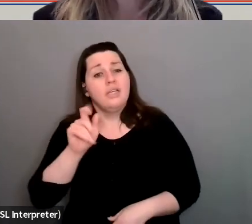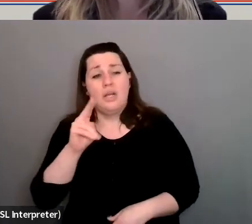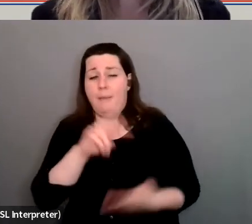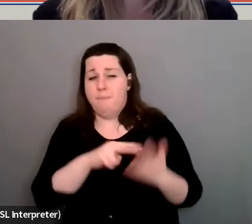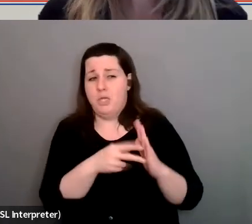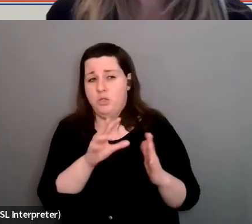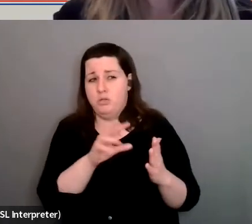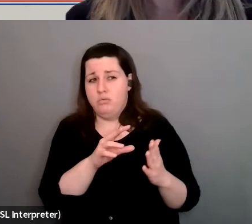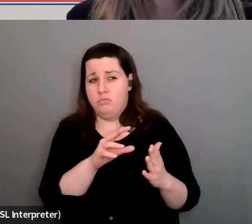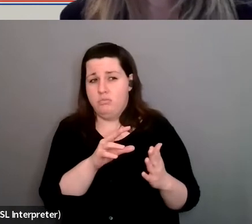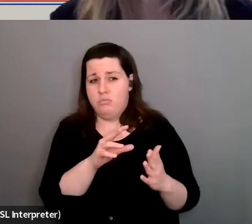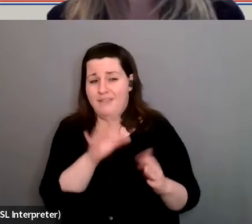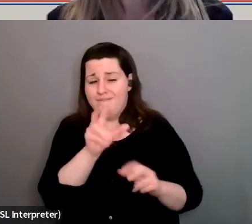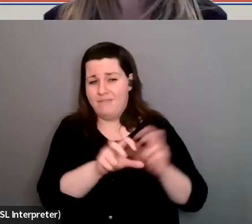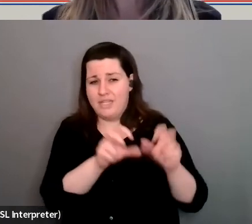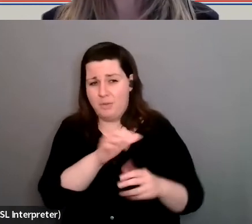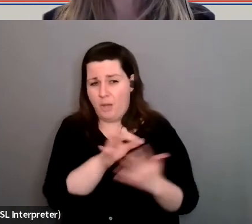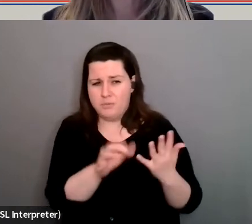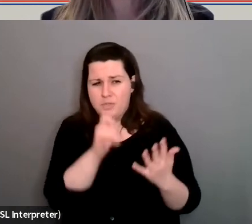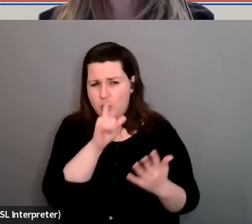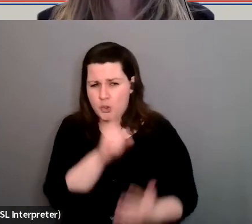not 100% sure why.